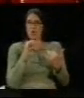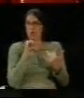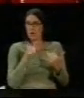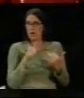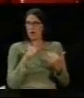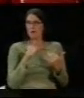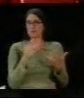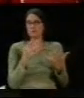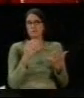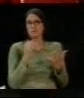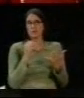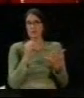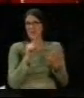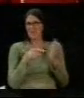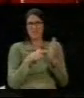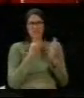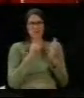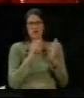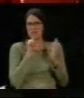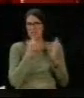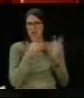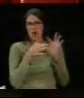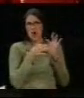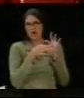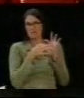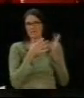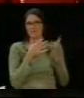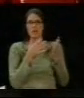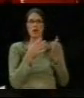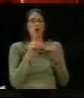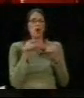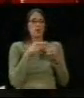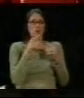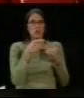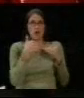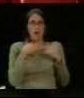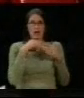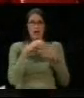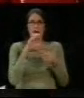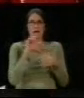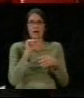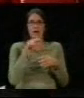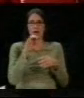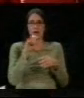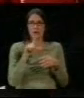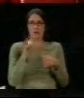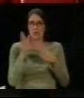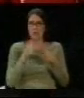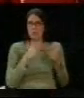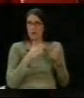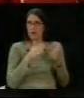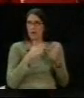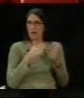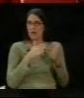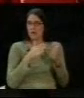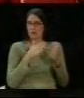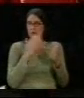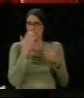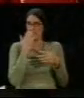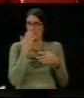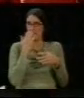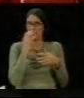If this is really not tied, when you all had this in the capital plan, Midway wasn't on the